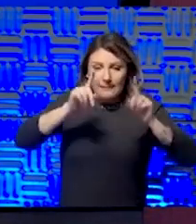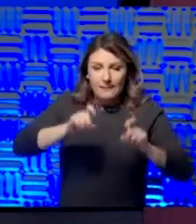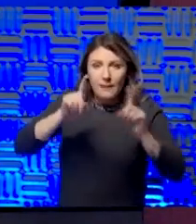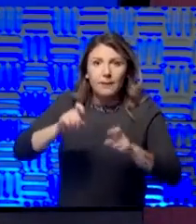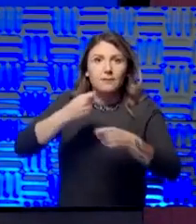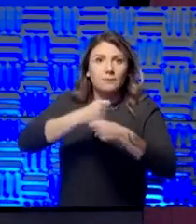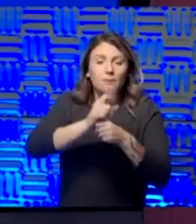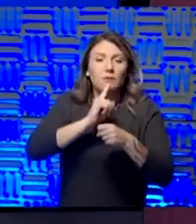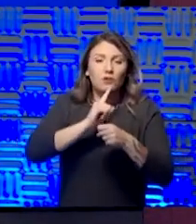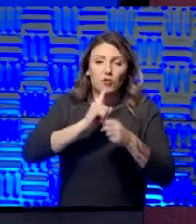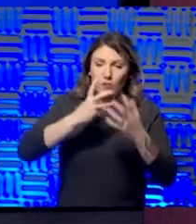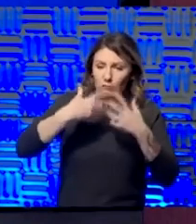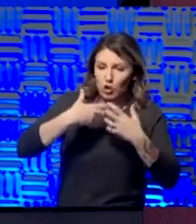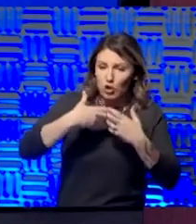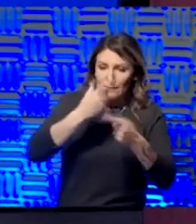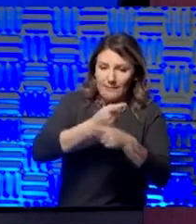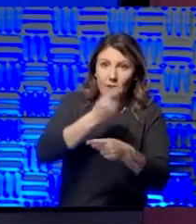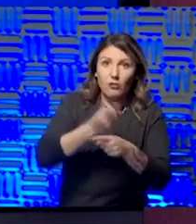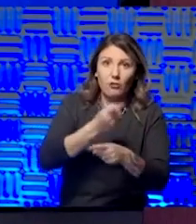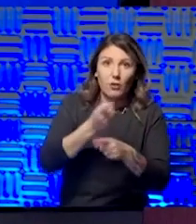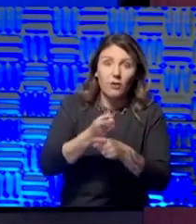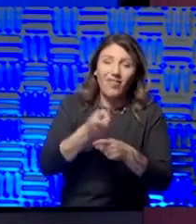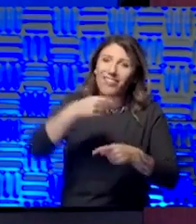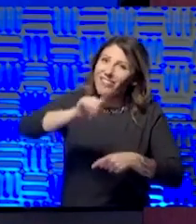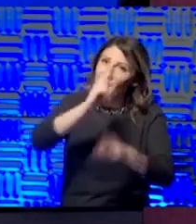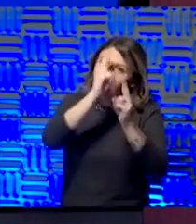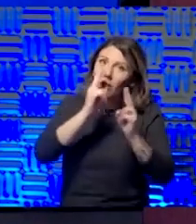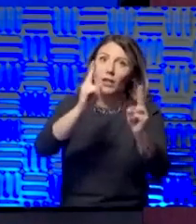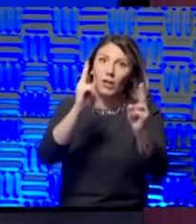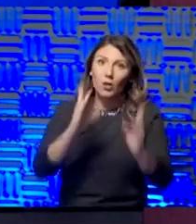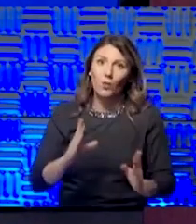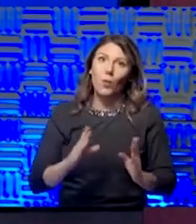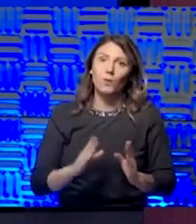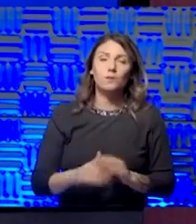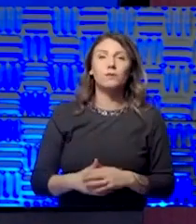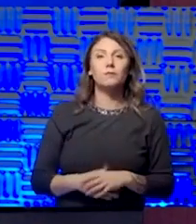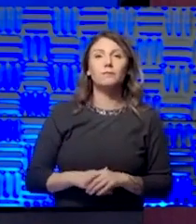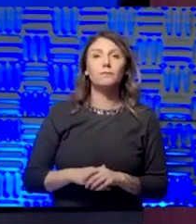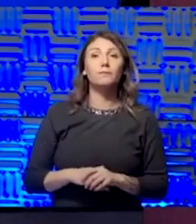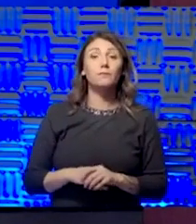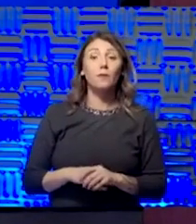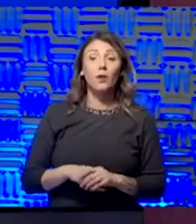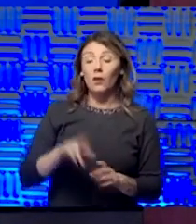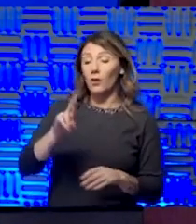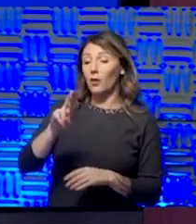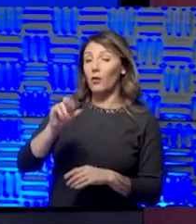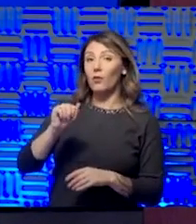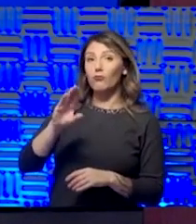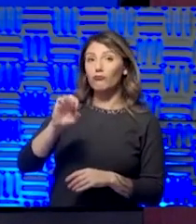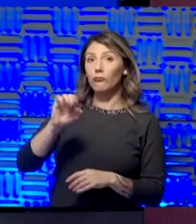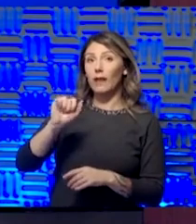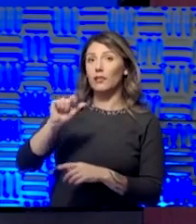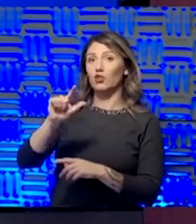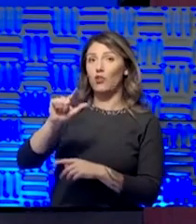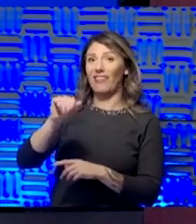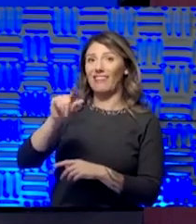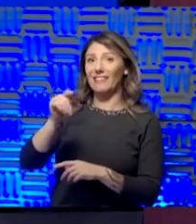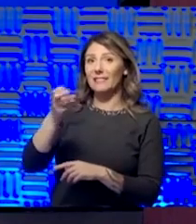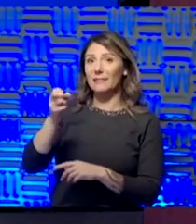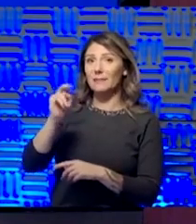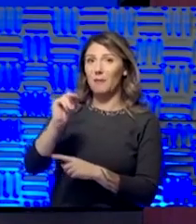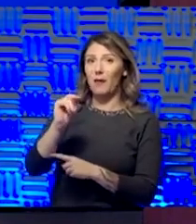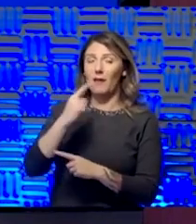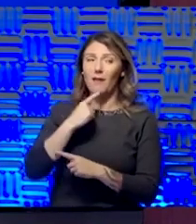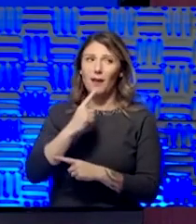stay accurate are unsung heroes. And Rachel Eastman, I'm pretty sure she walks on